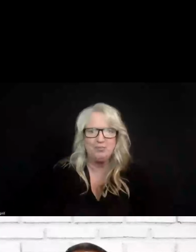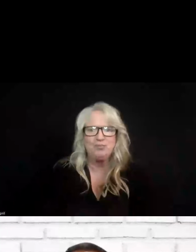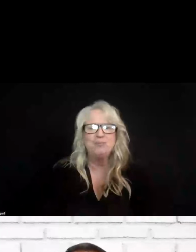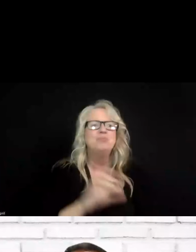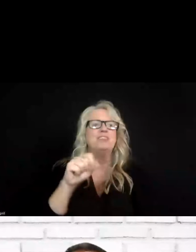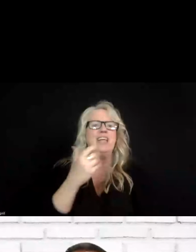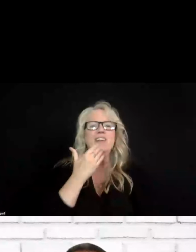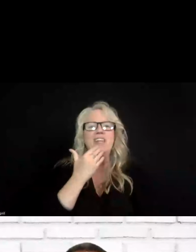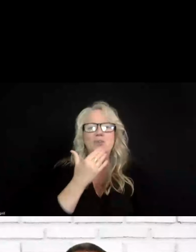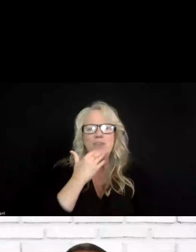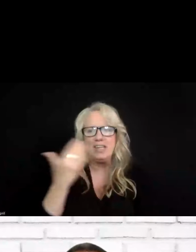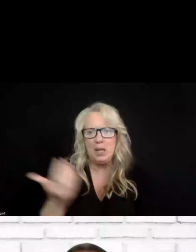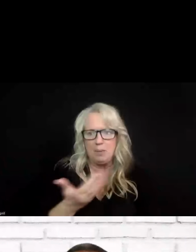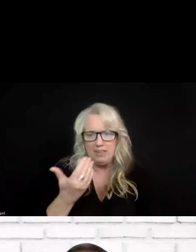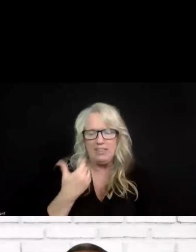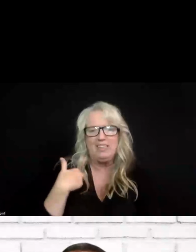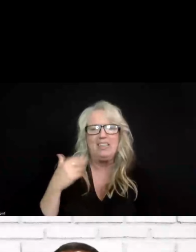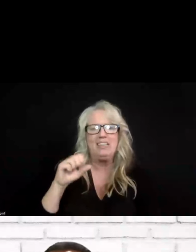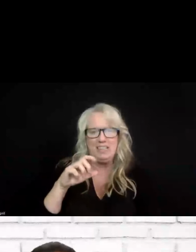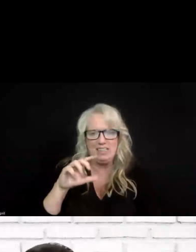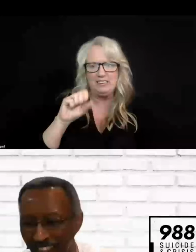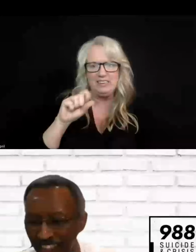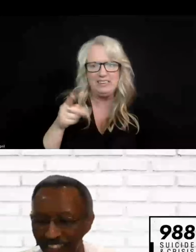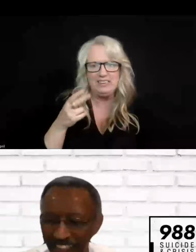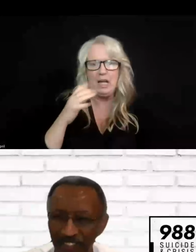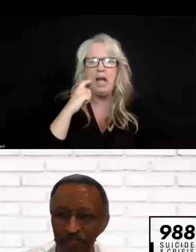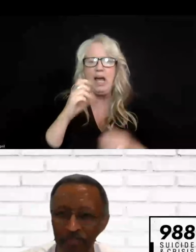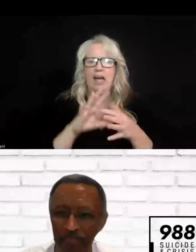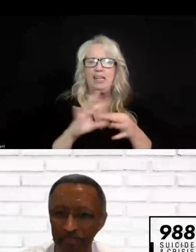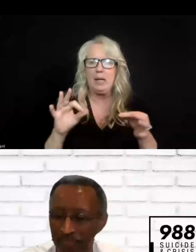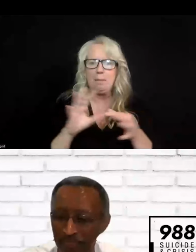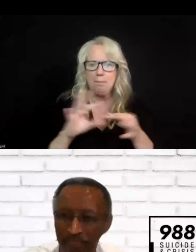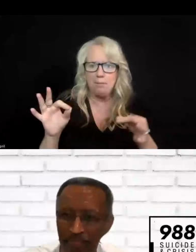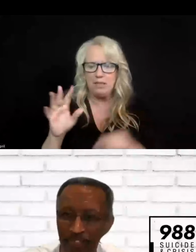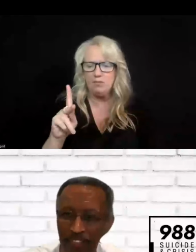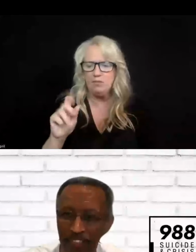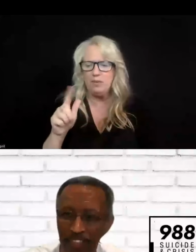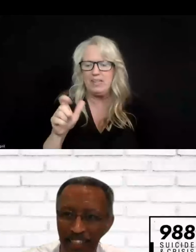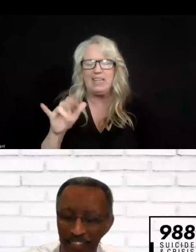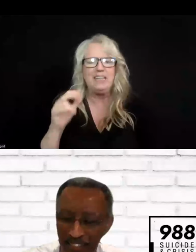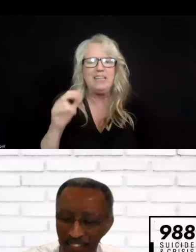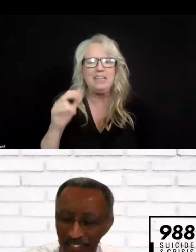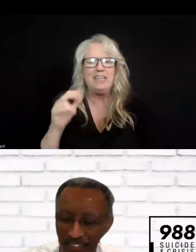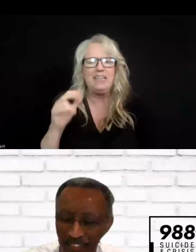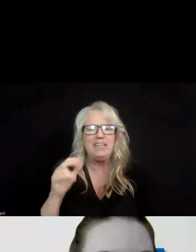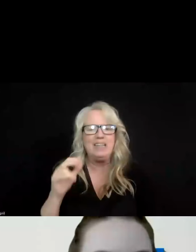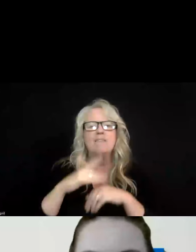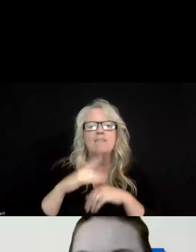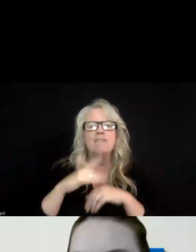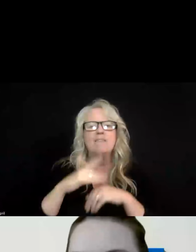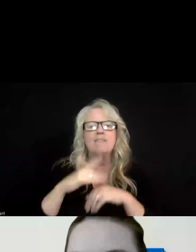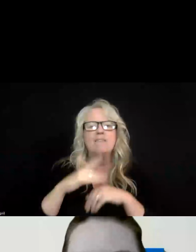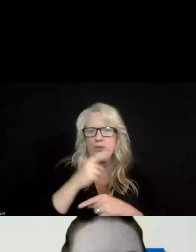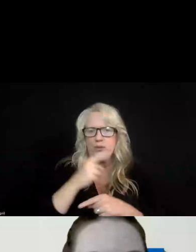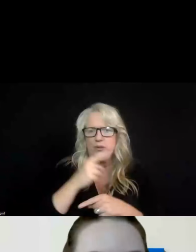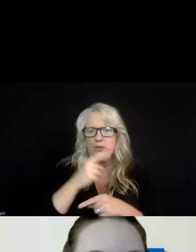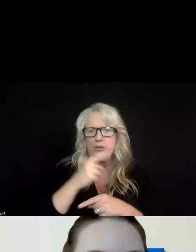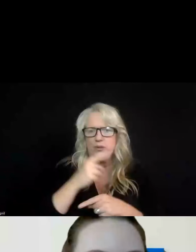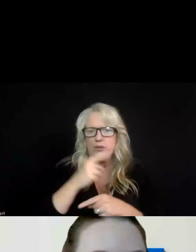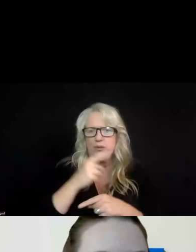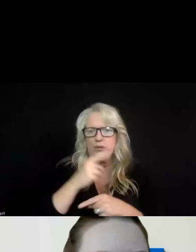thank you. I'm here. This is Steph Pasternak. Actually, I got a message from Caitlin that she's not available today, so just me for some state